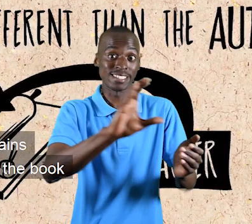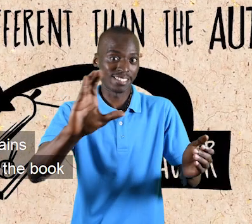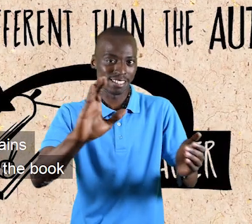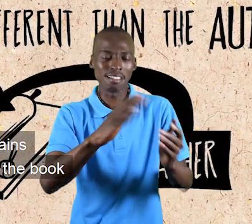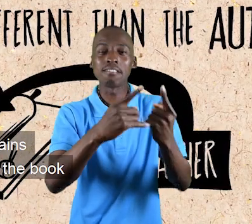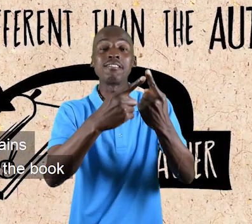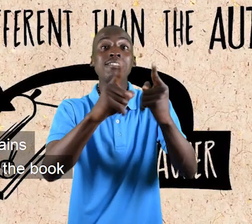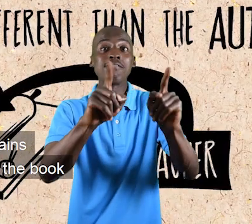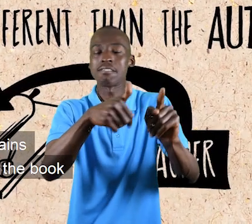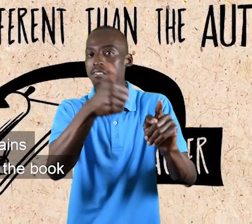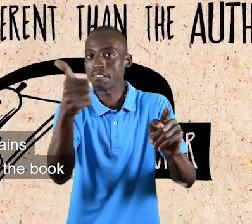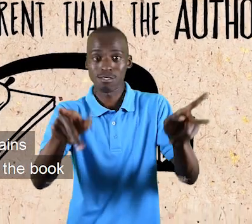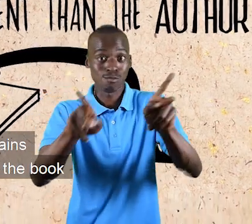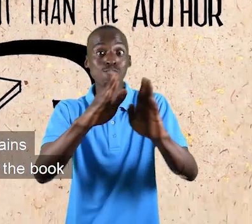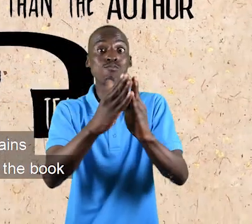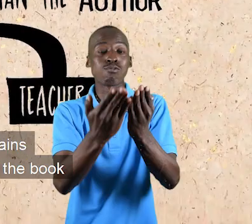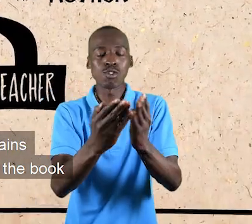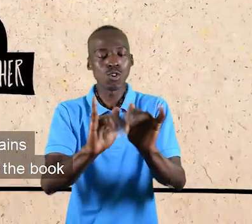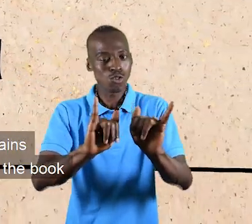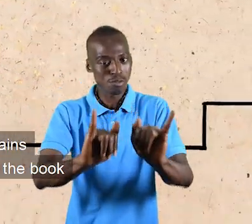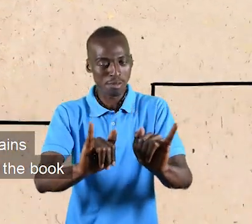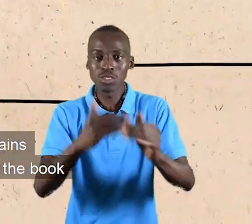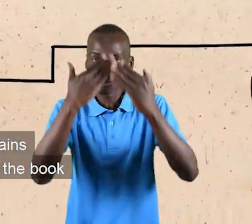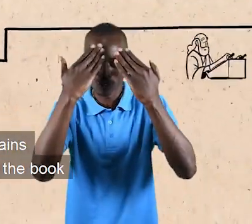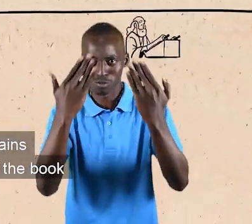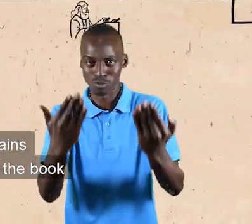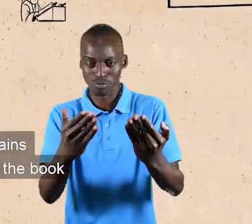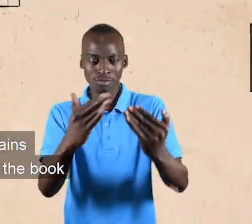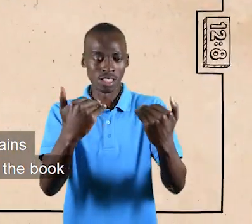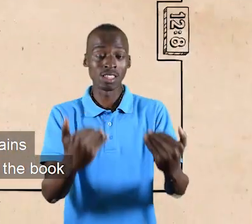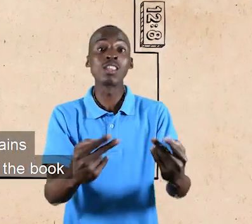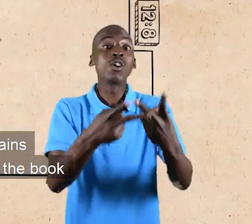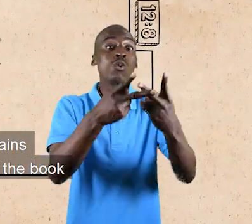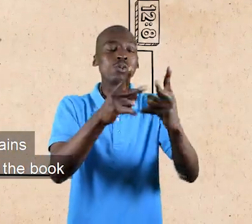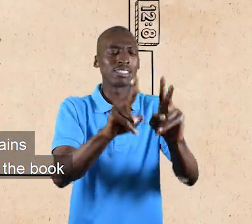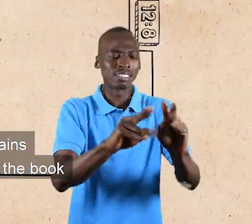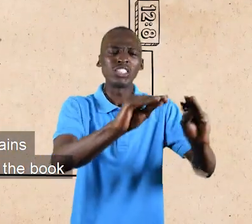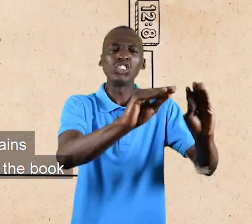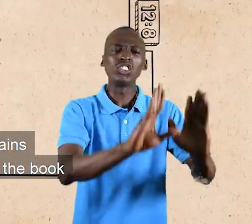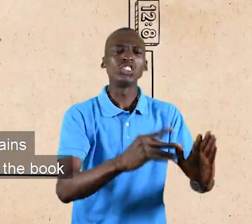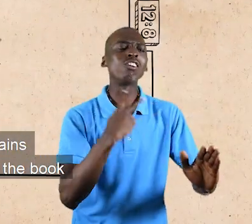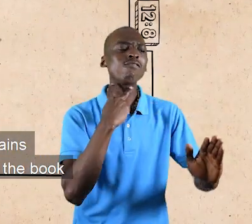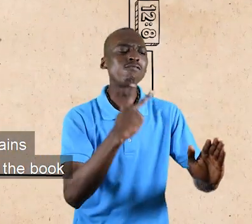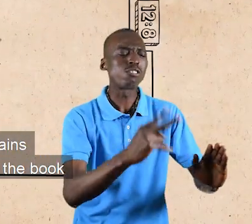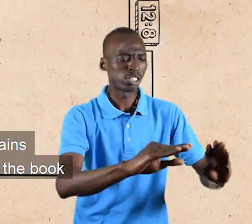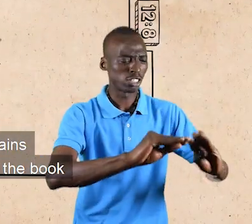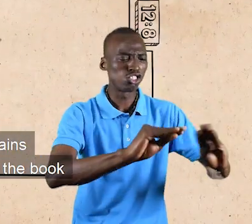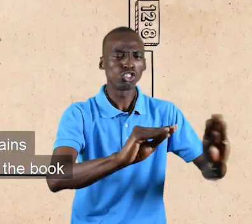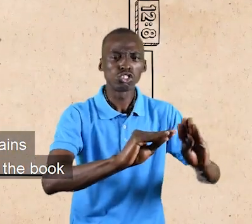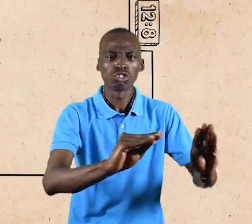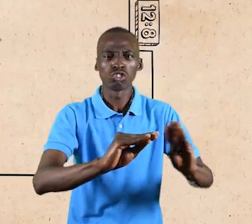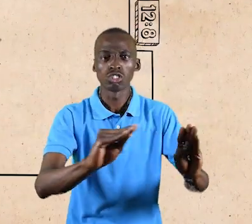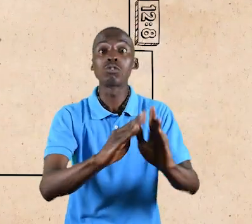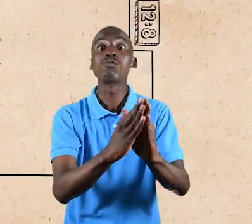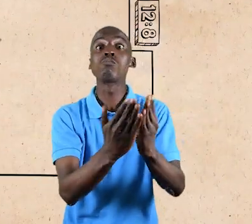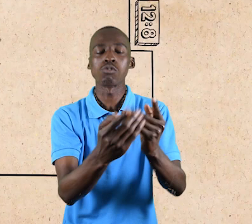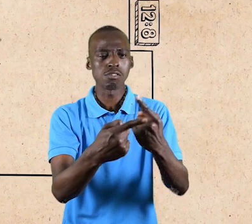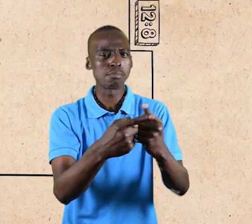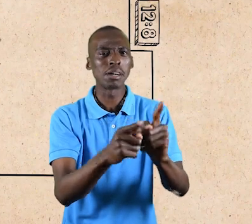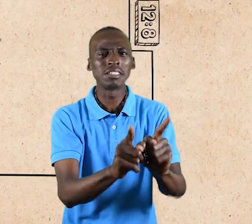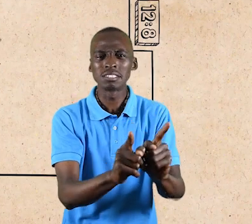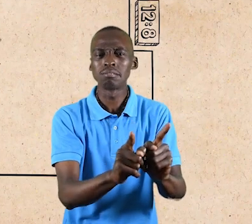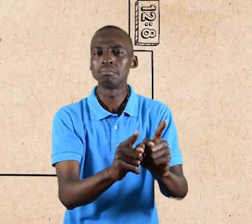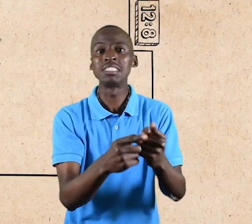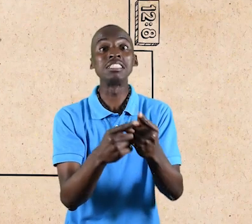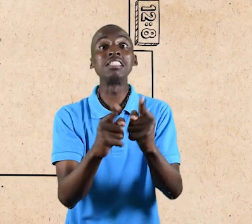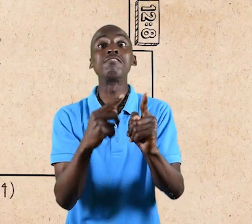the author of the book, who remains anonymous. So we do hear the teacher's voice for most of the book, but it's actually a